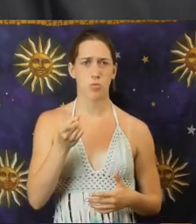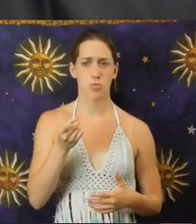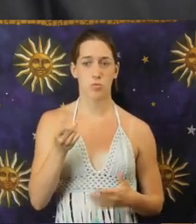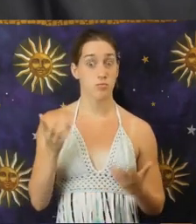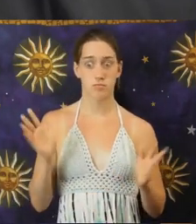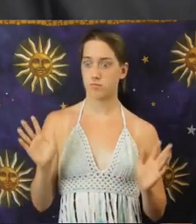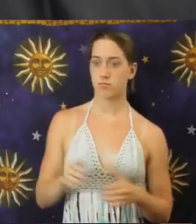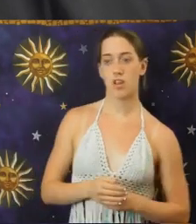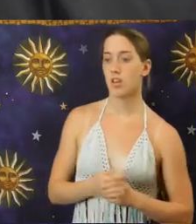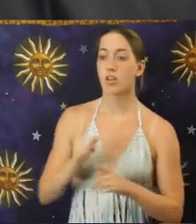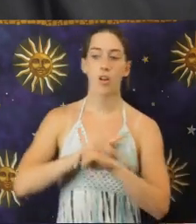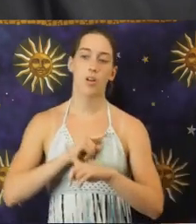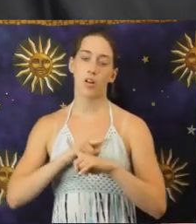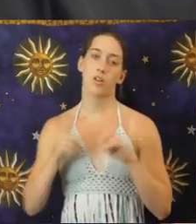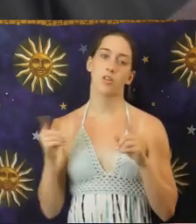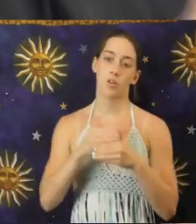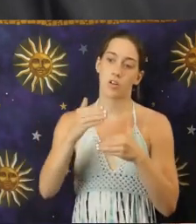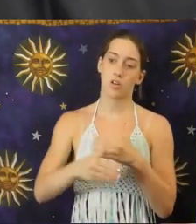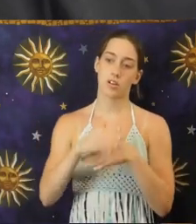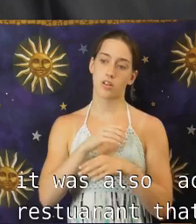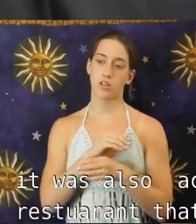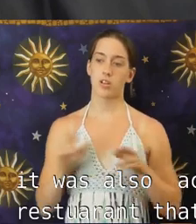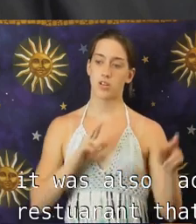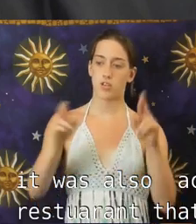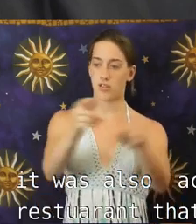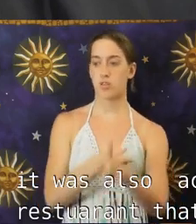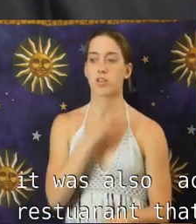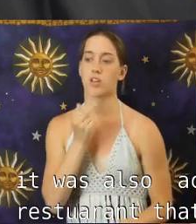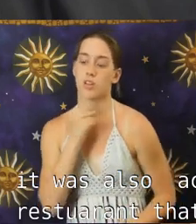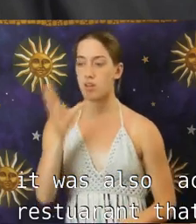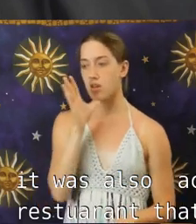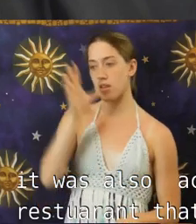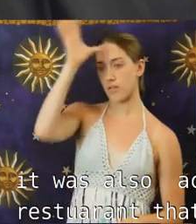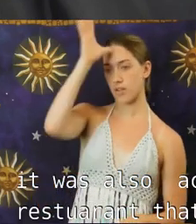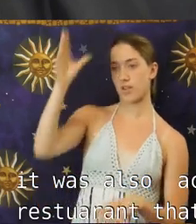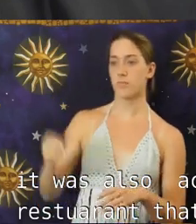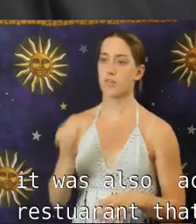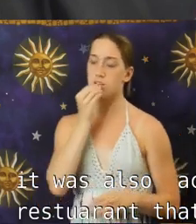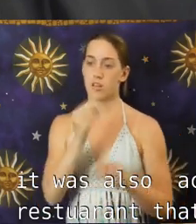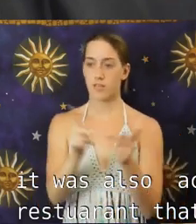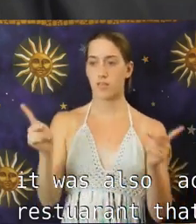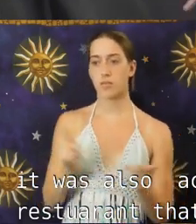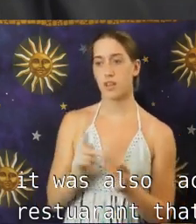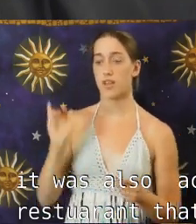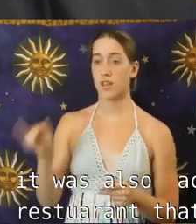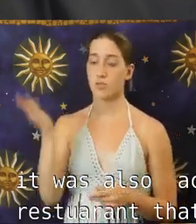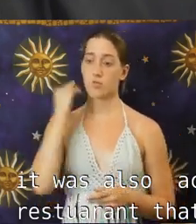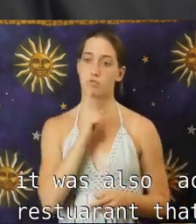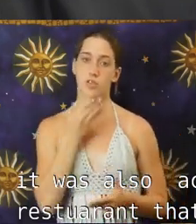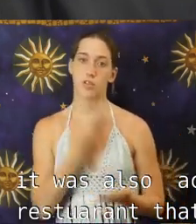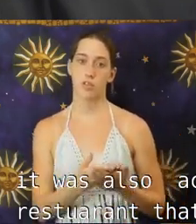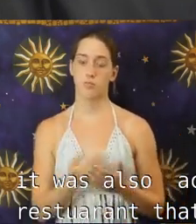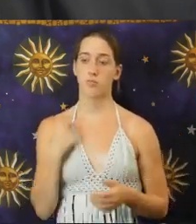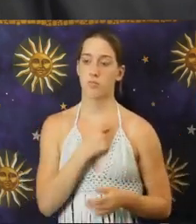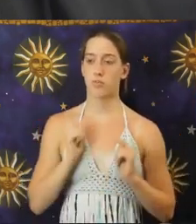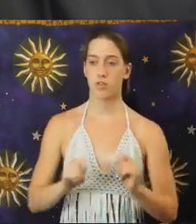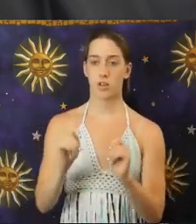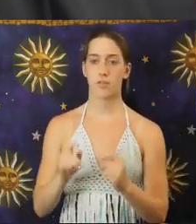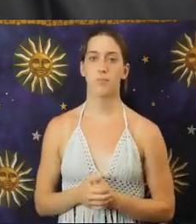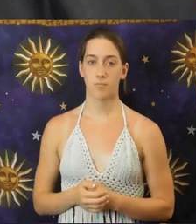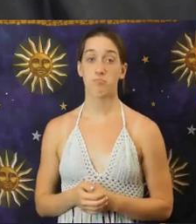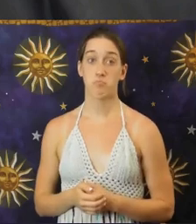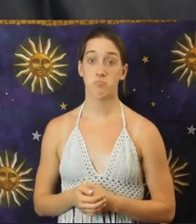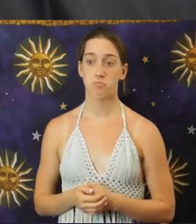Like 20 minutes away? But it was also up the street from this really cute mom and pop restaurant that was really, really nice.